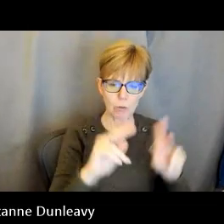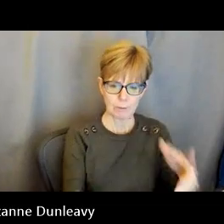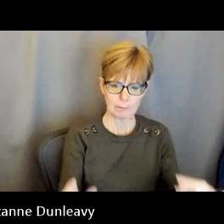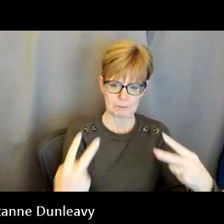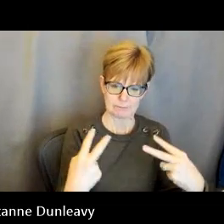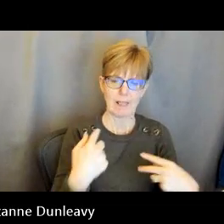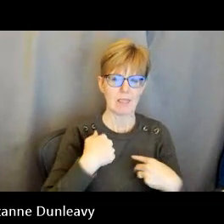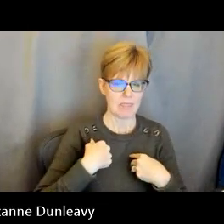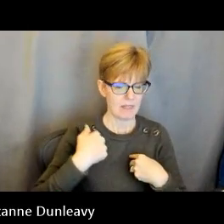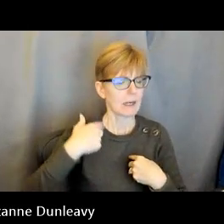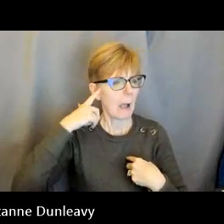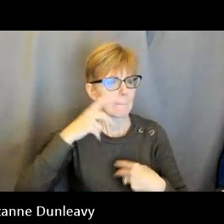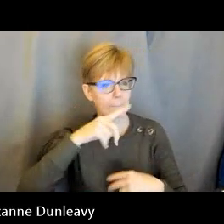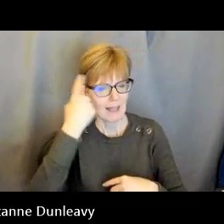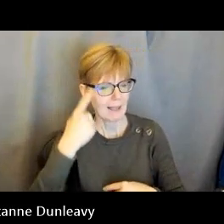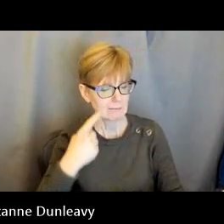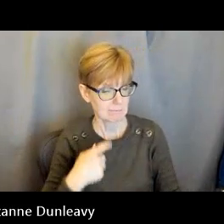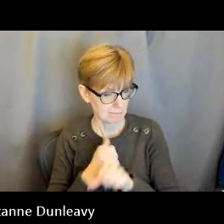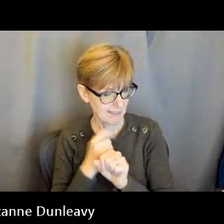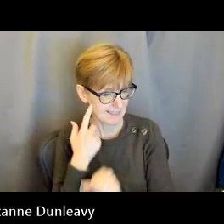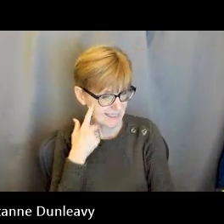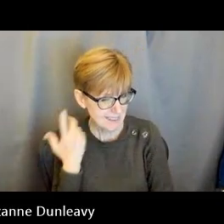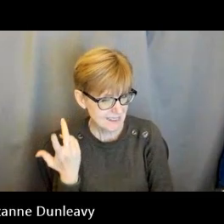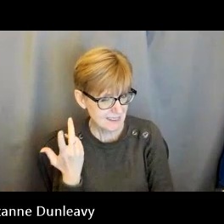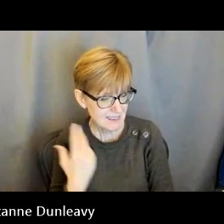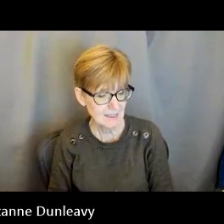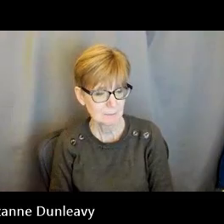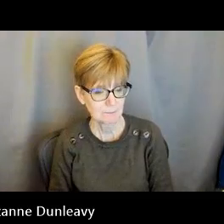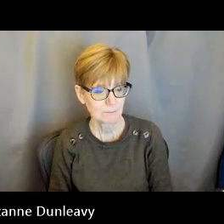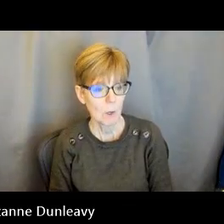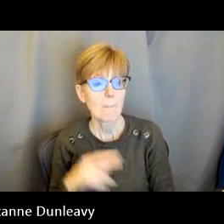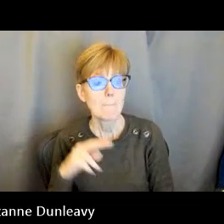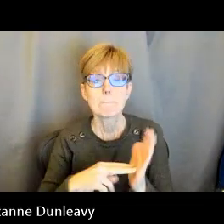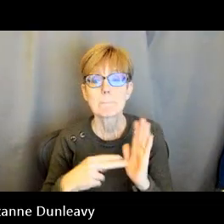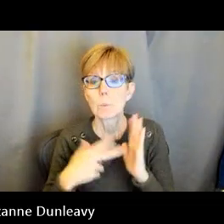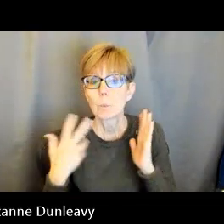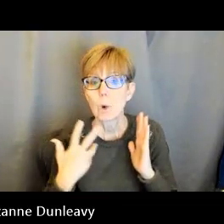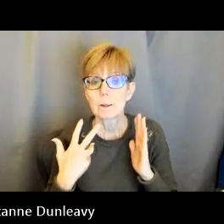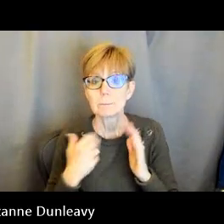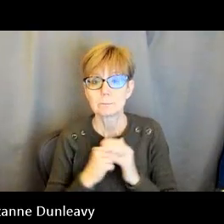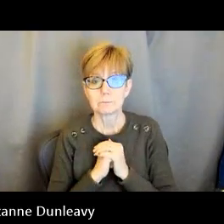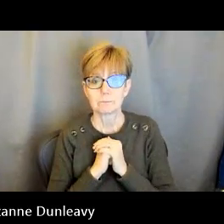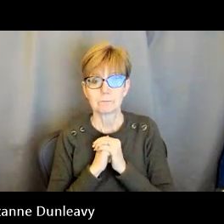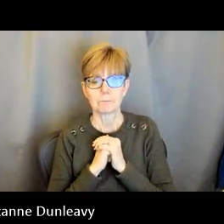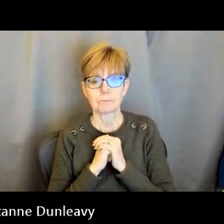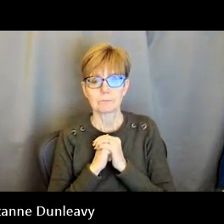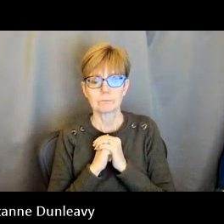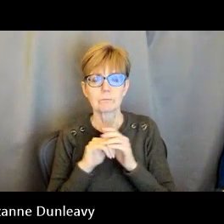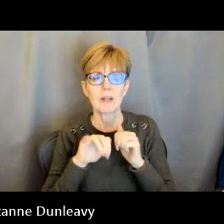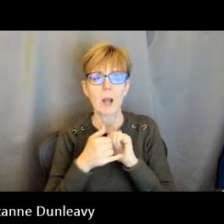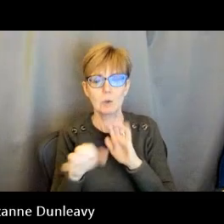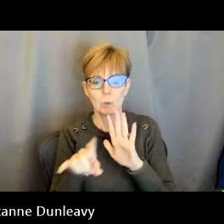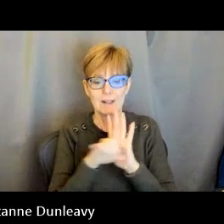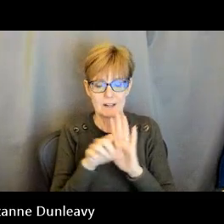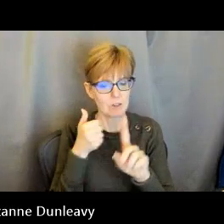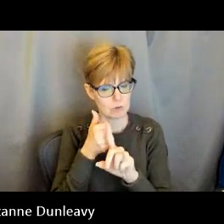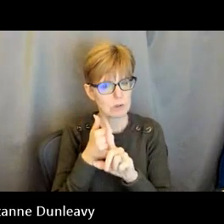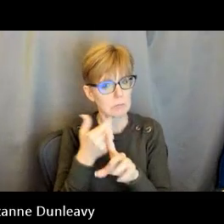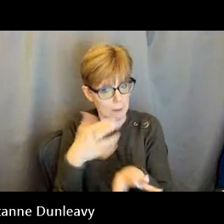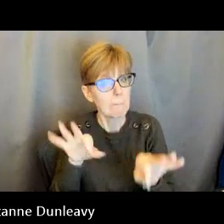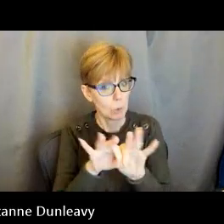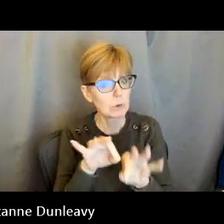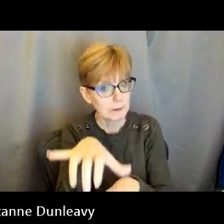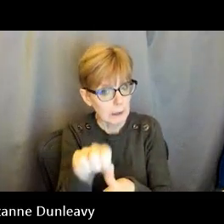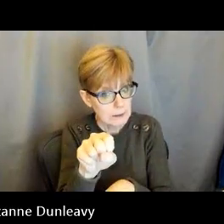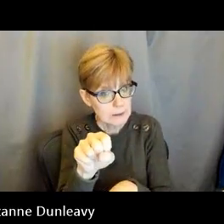by others. Does that make sense? So what that really means is that how you identify yourself, yes, that is important, but